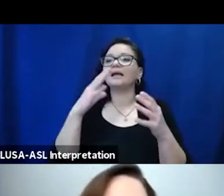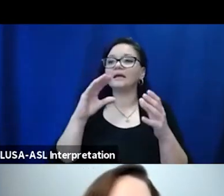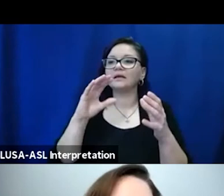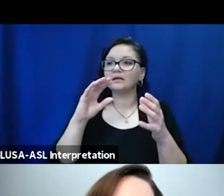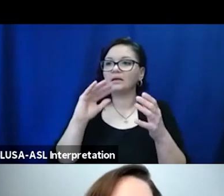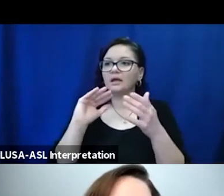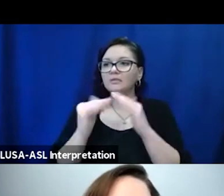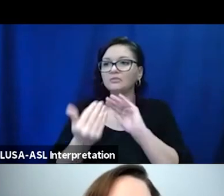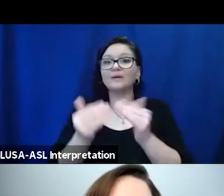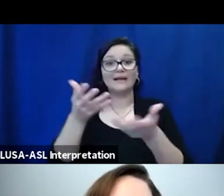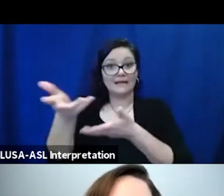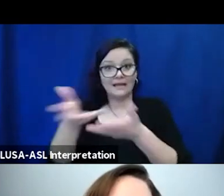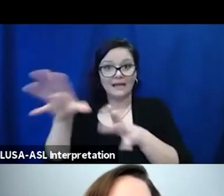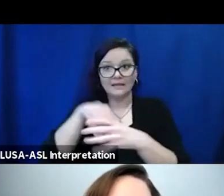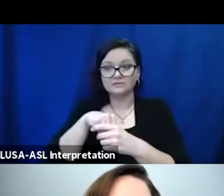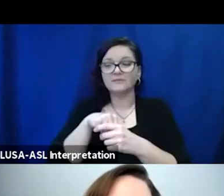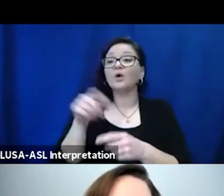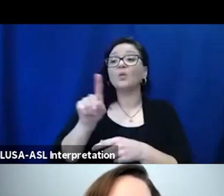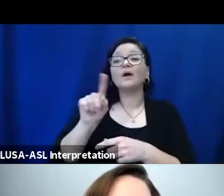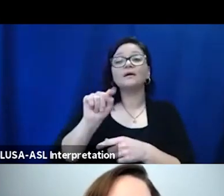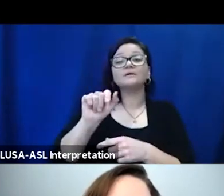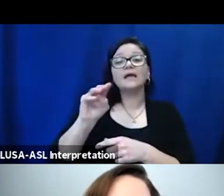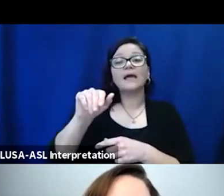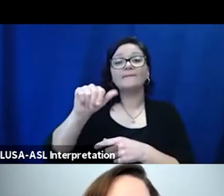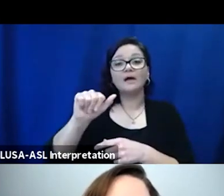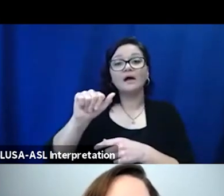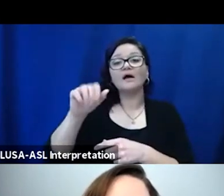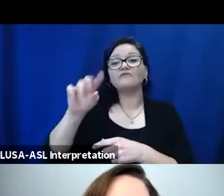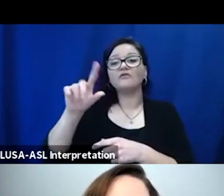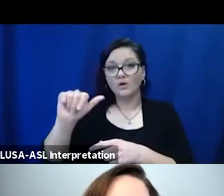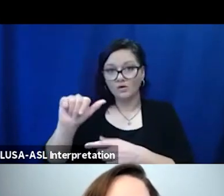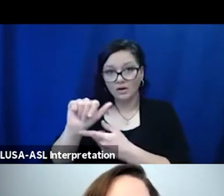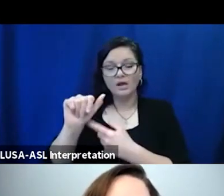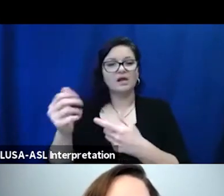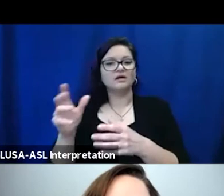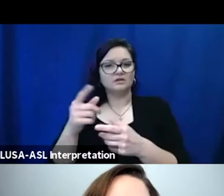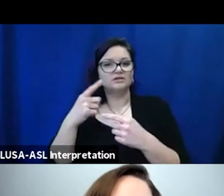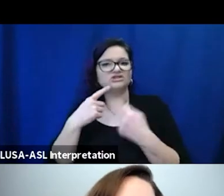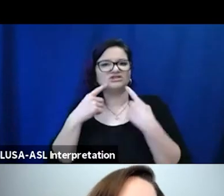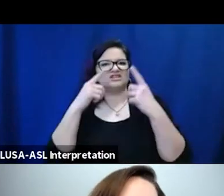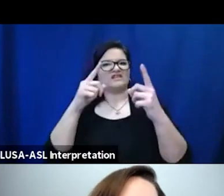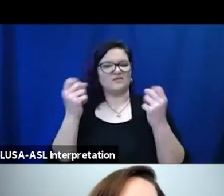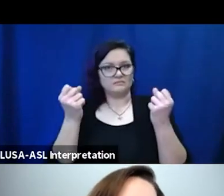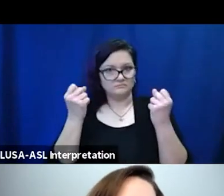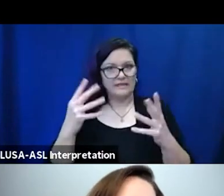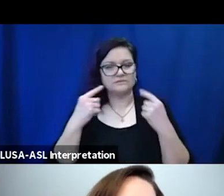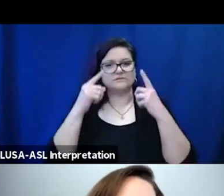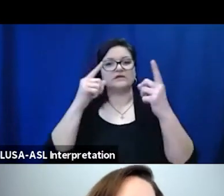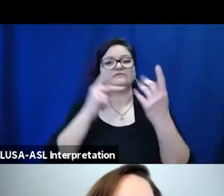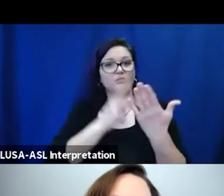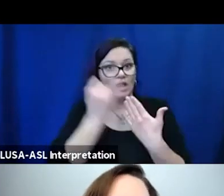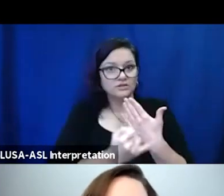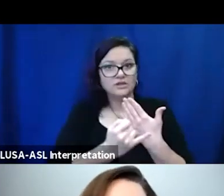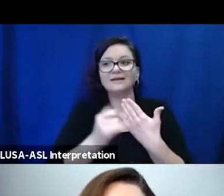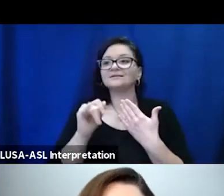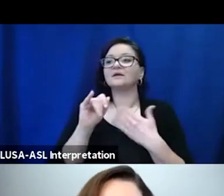part of STRAD's outreach in Tampa, Florida, and is responsible for several successful engagement projects, most notably Vet Art Span, part